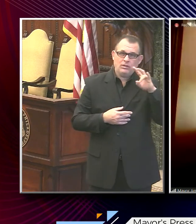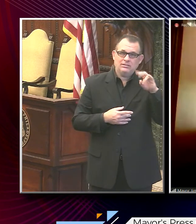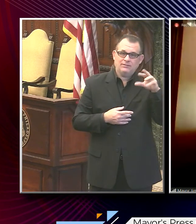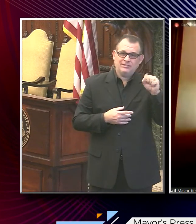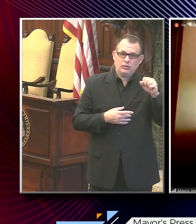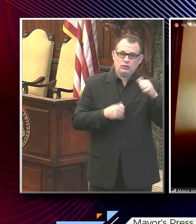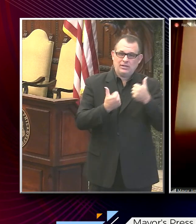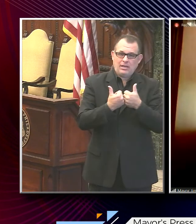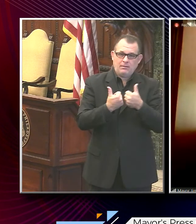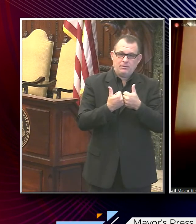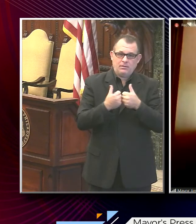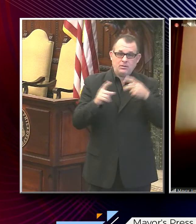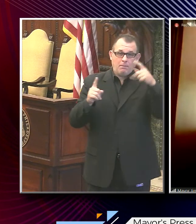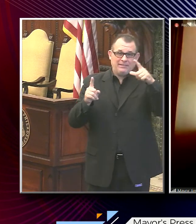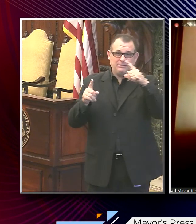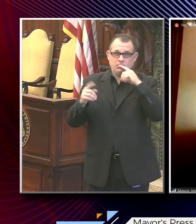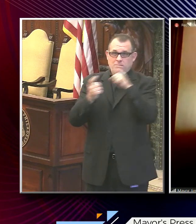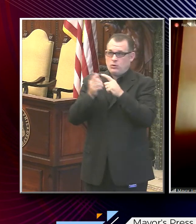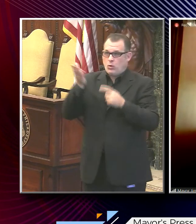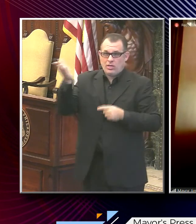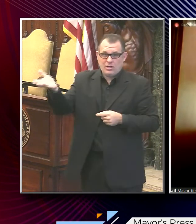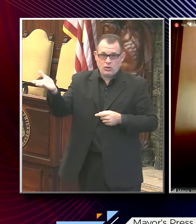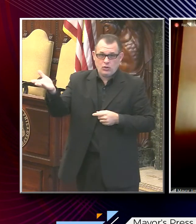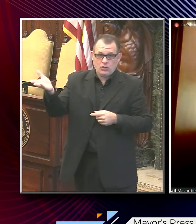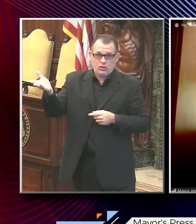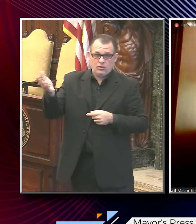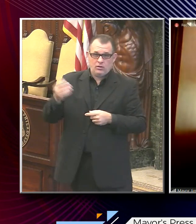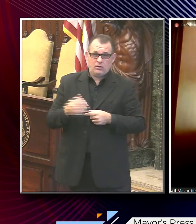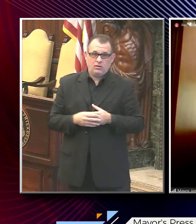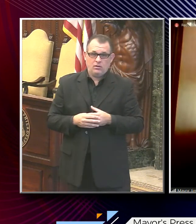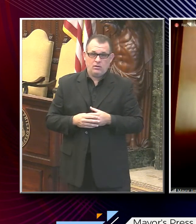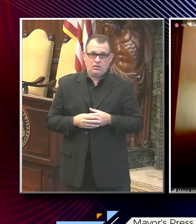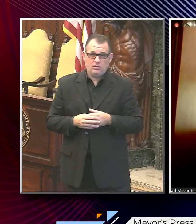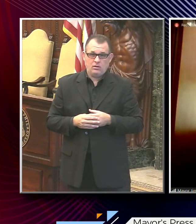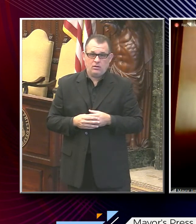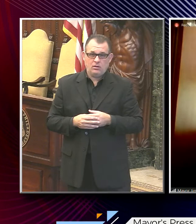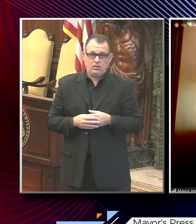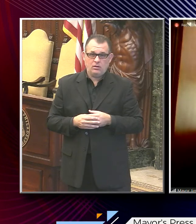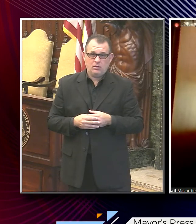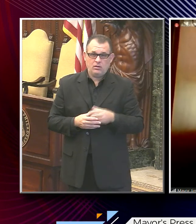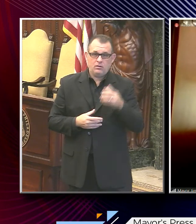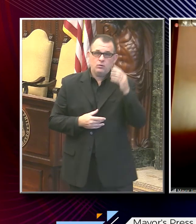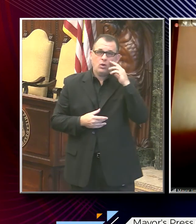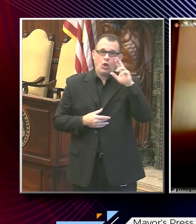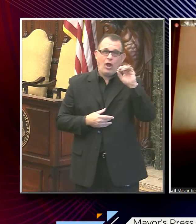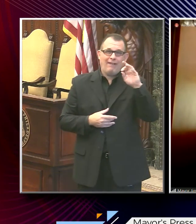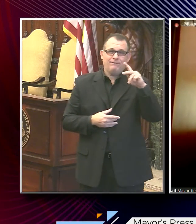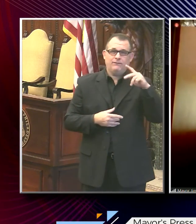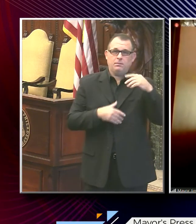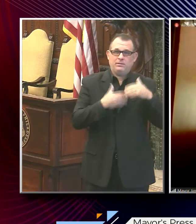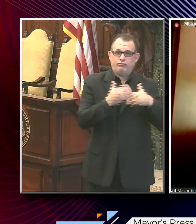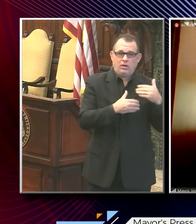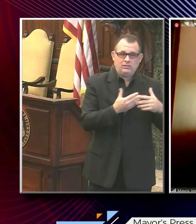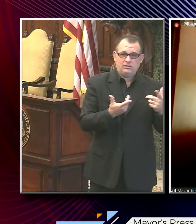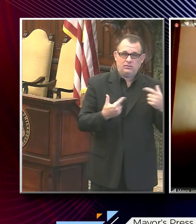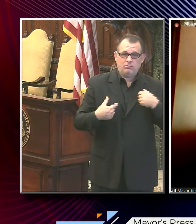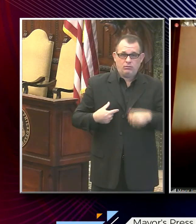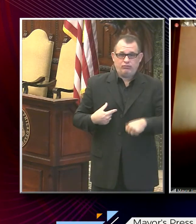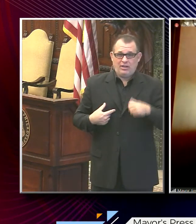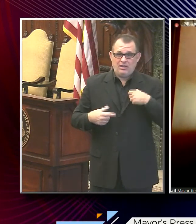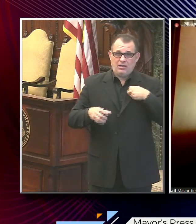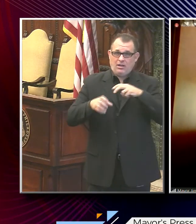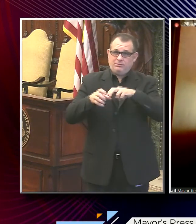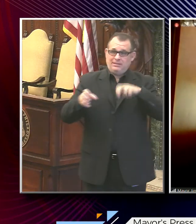Well, I mean, again, this is an ongoing RFP process, and, I've taken great pains and great pride in staying out